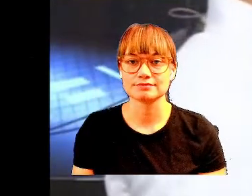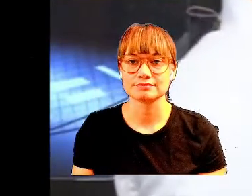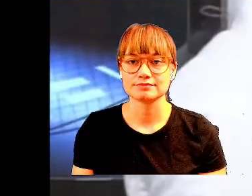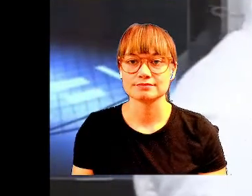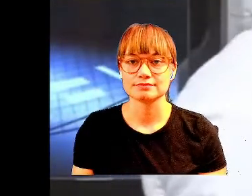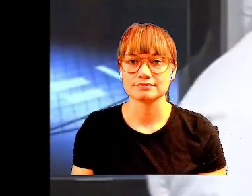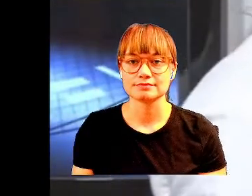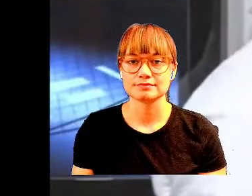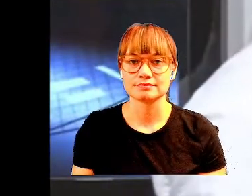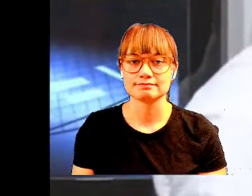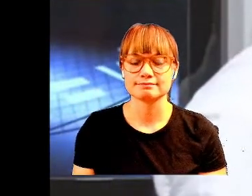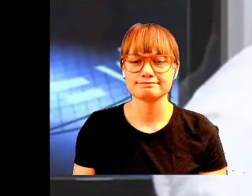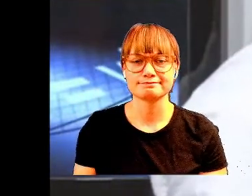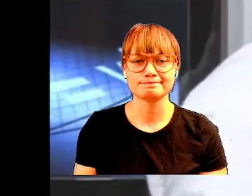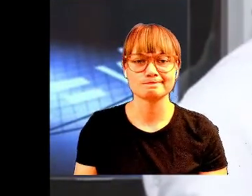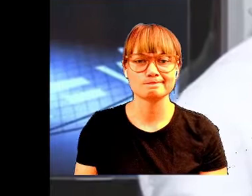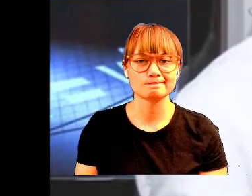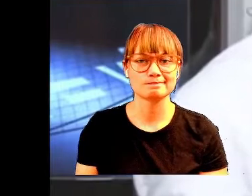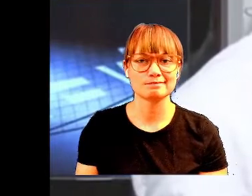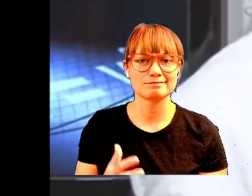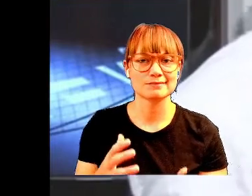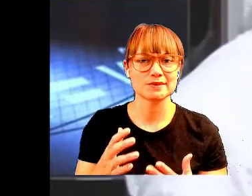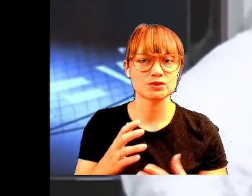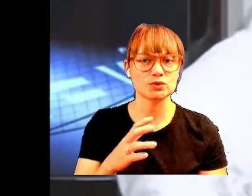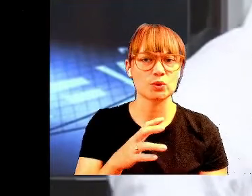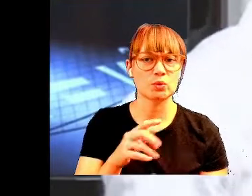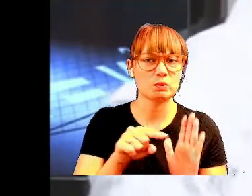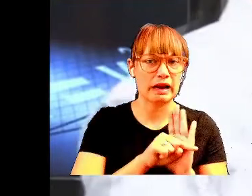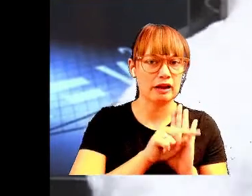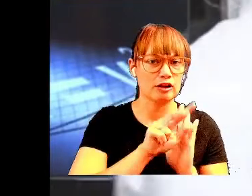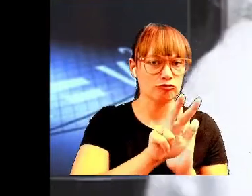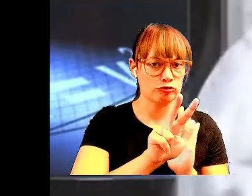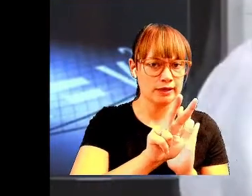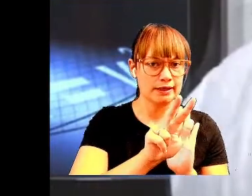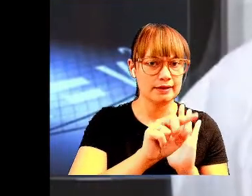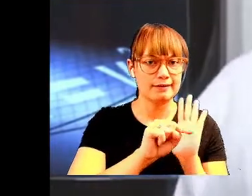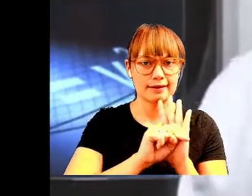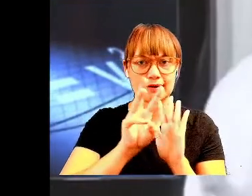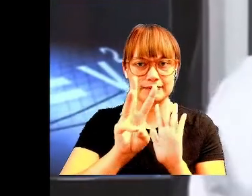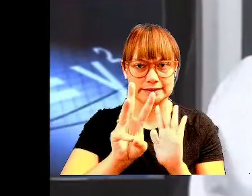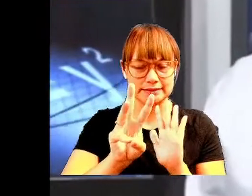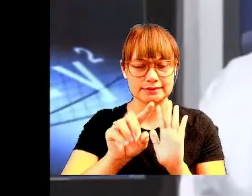I wonder what this next term is going to be.